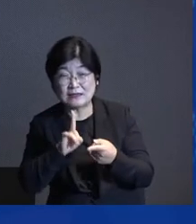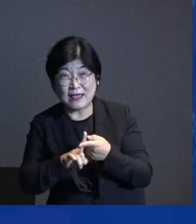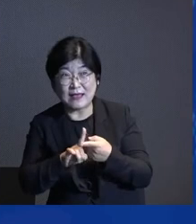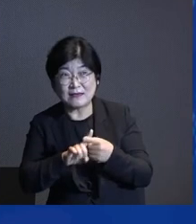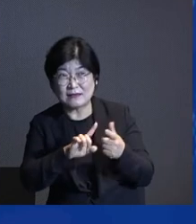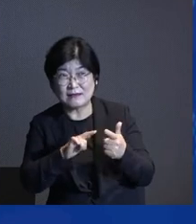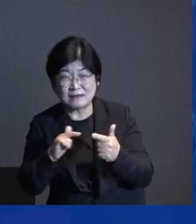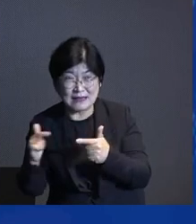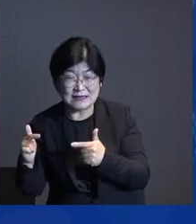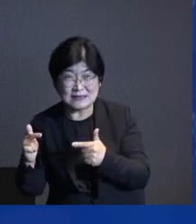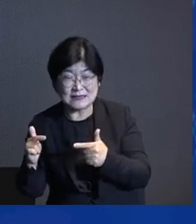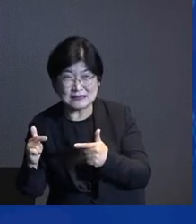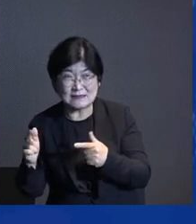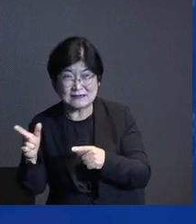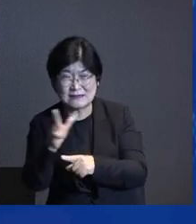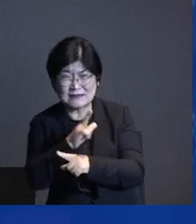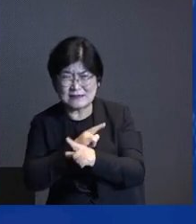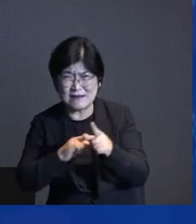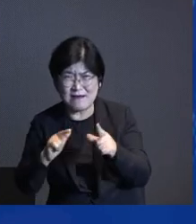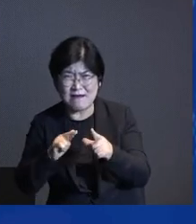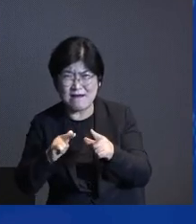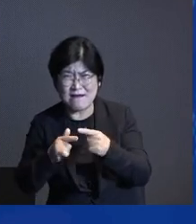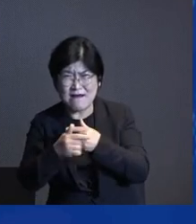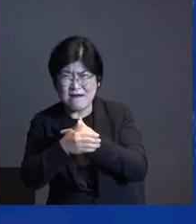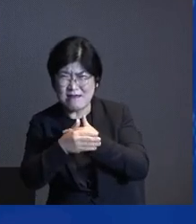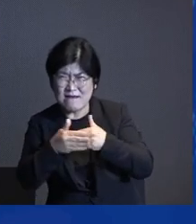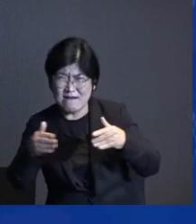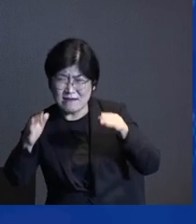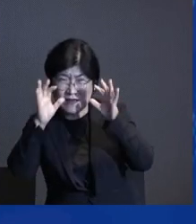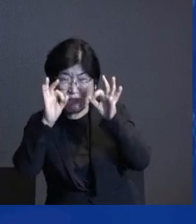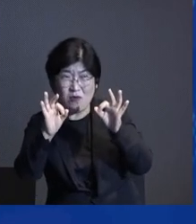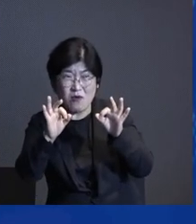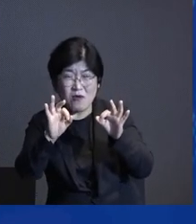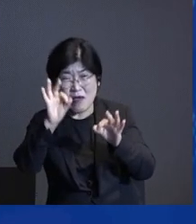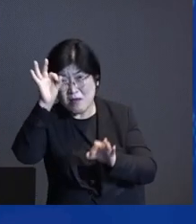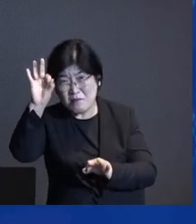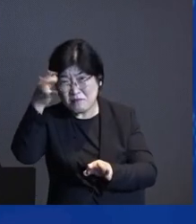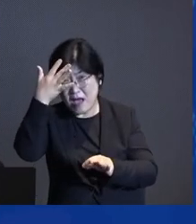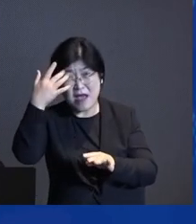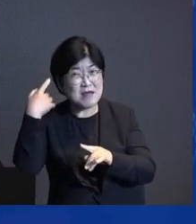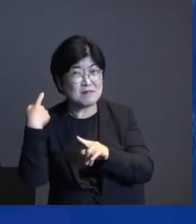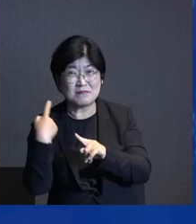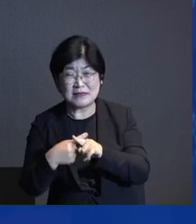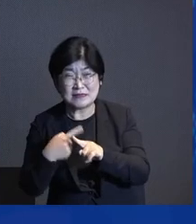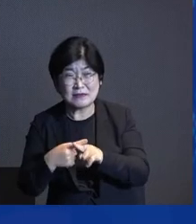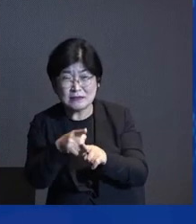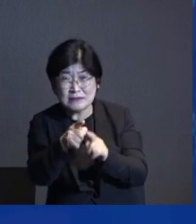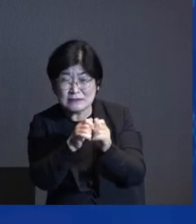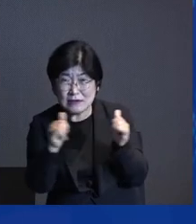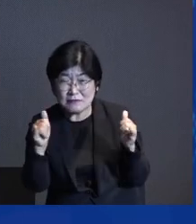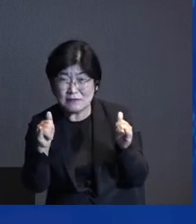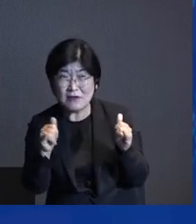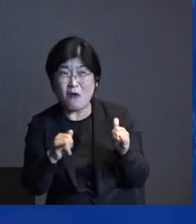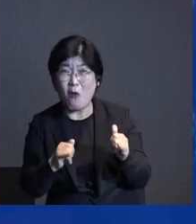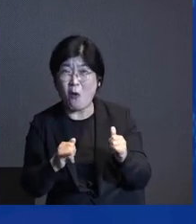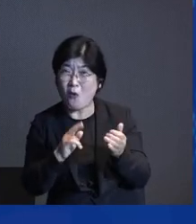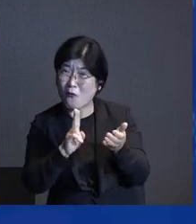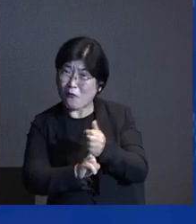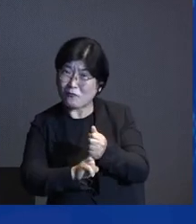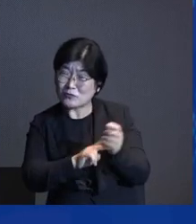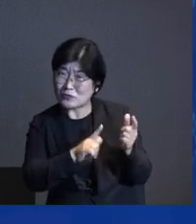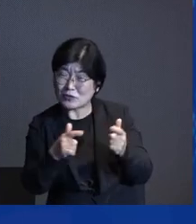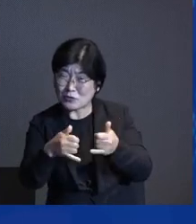can create some magic and we can, of course, improve their own quality of life, but also the quality of life of the communities in which they